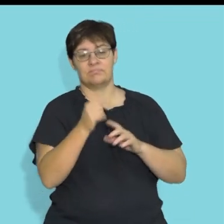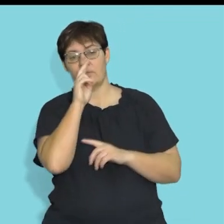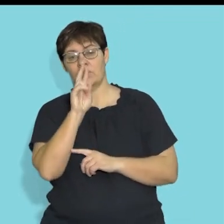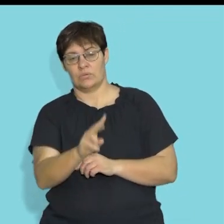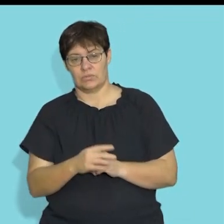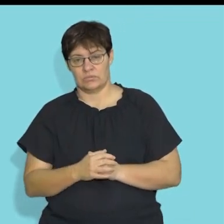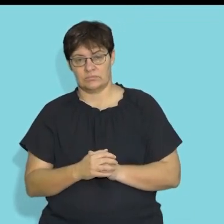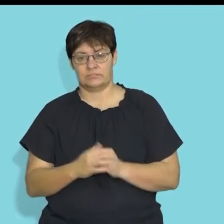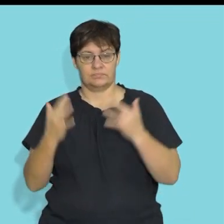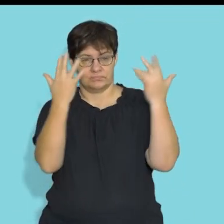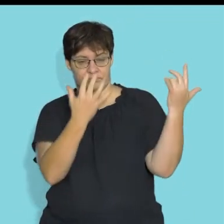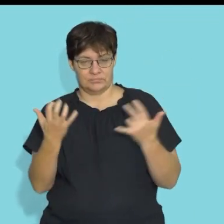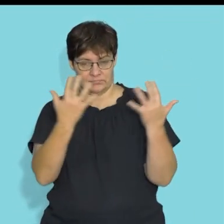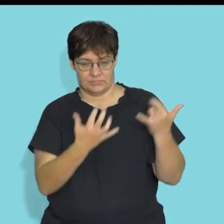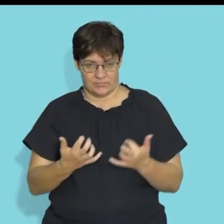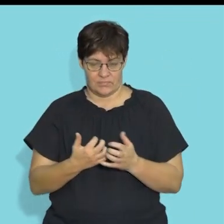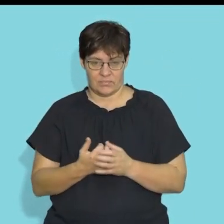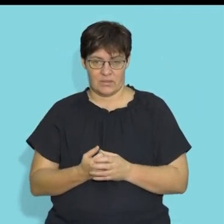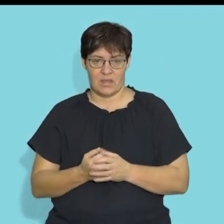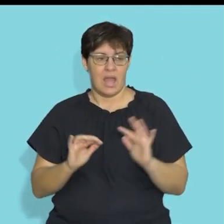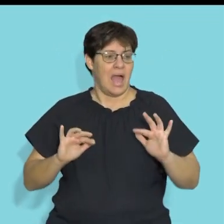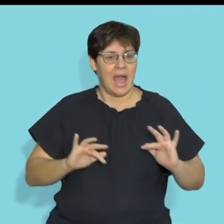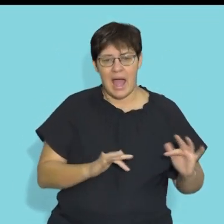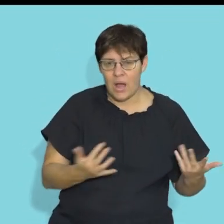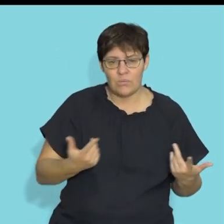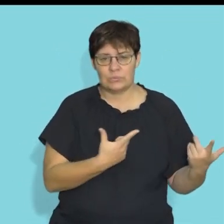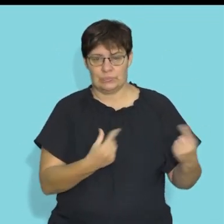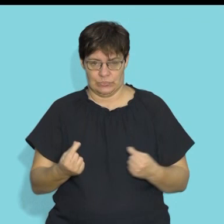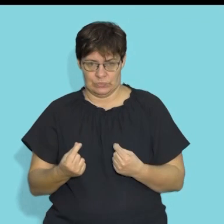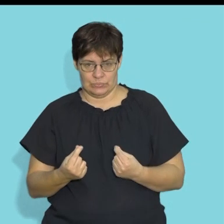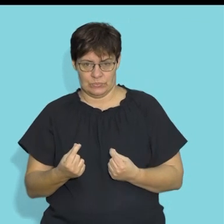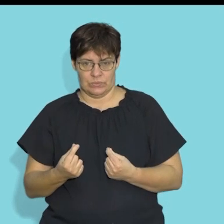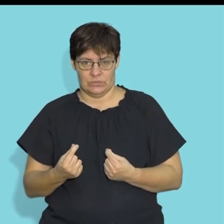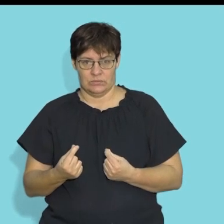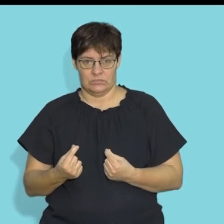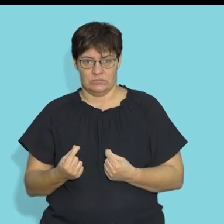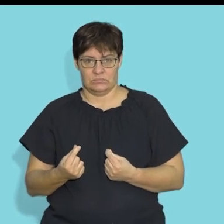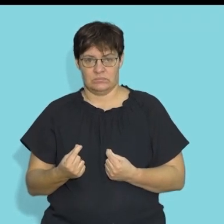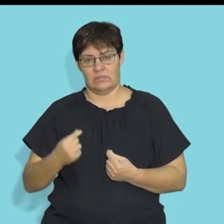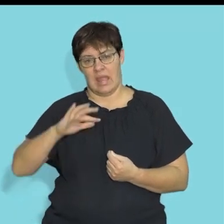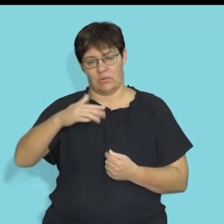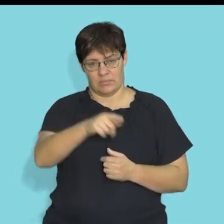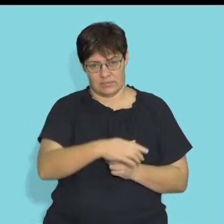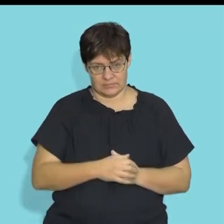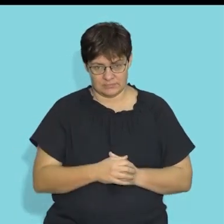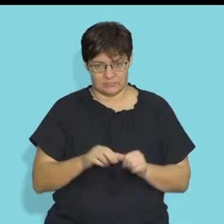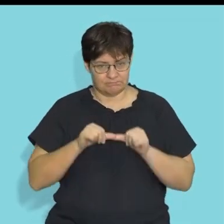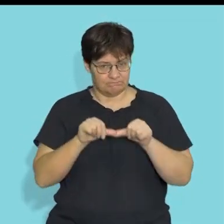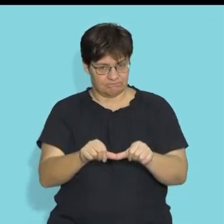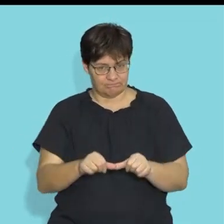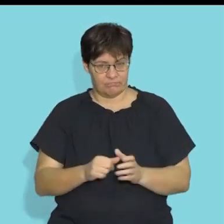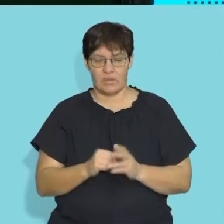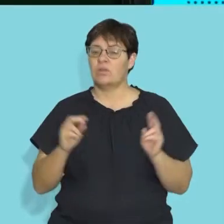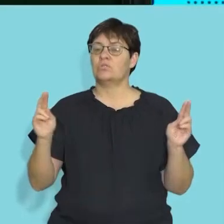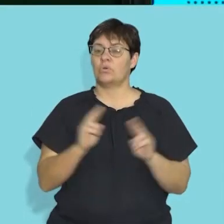we will look at the calculations, how we calculate this equilibrium